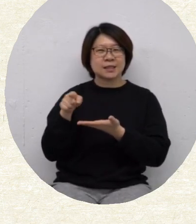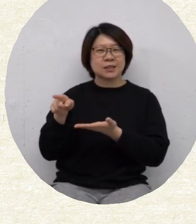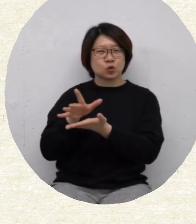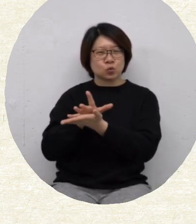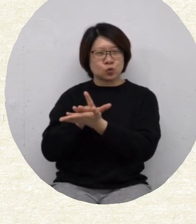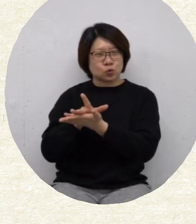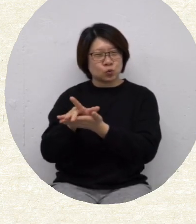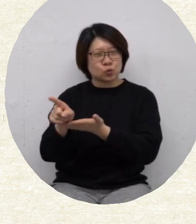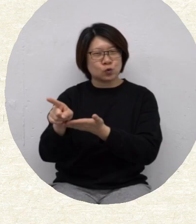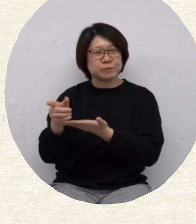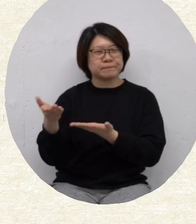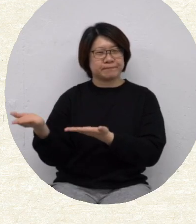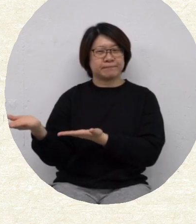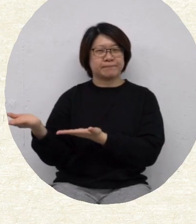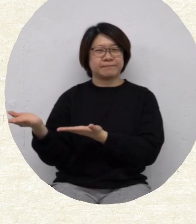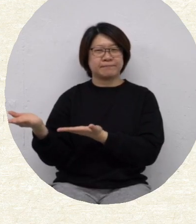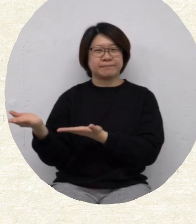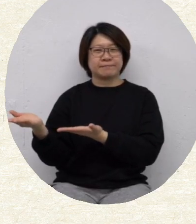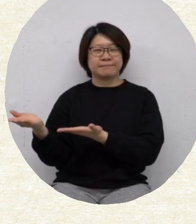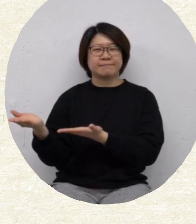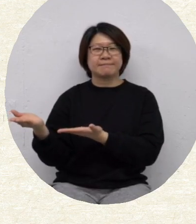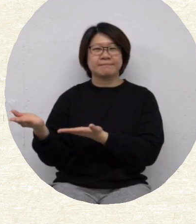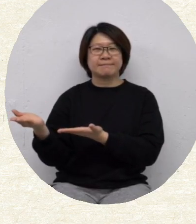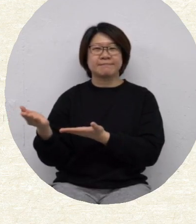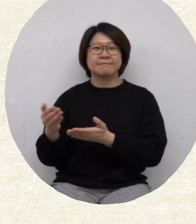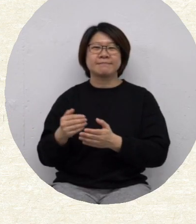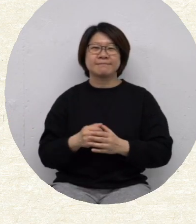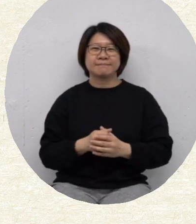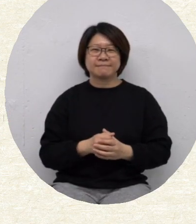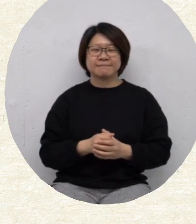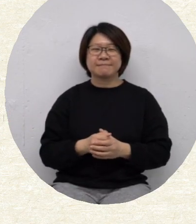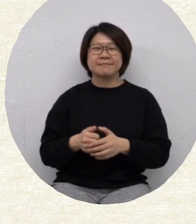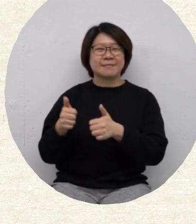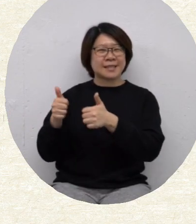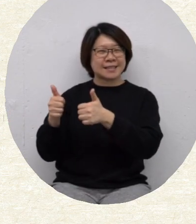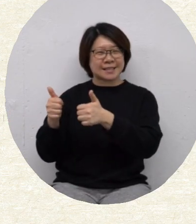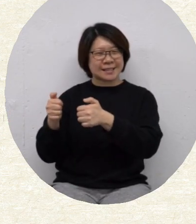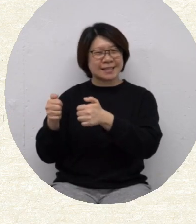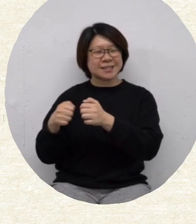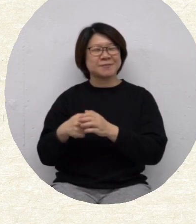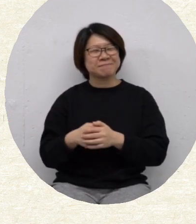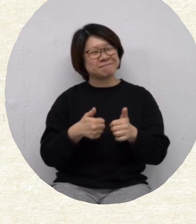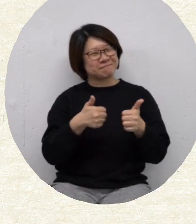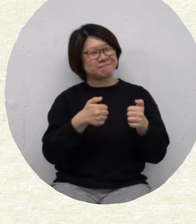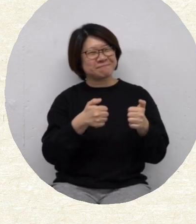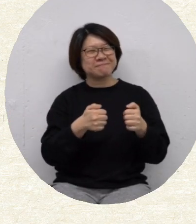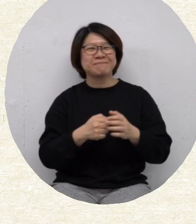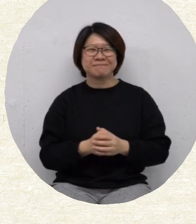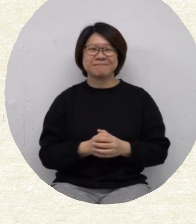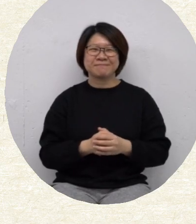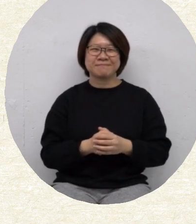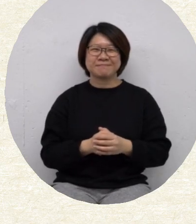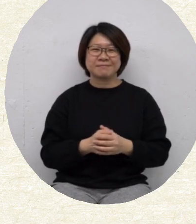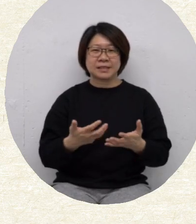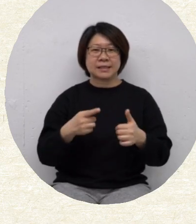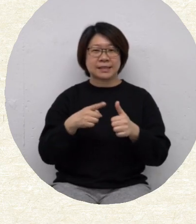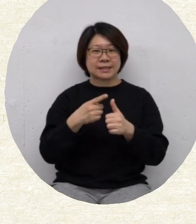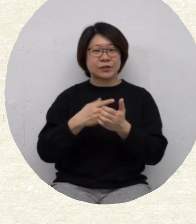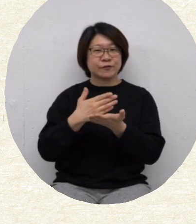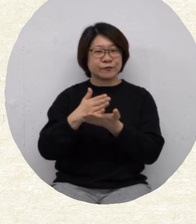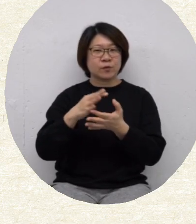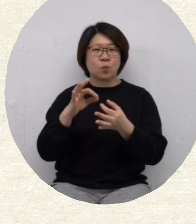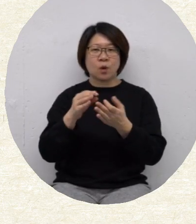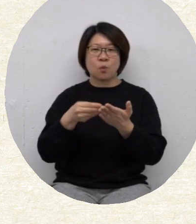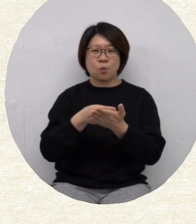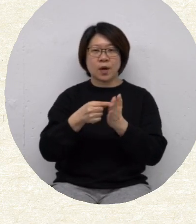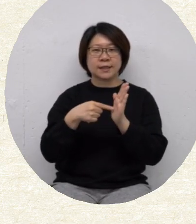Nam. Yoonmi, over to you. Thank you. Thank you for the opportunity to talk about my works.